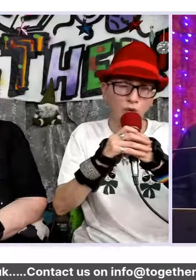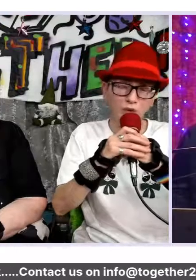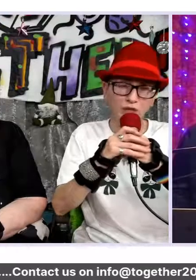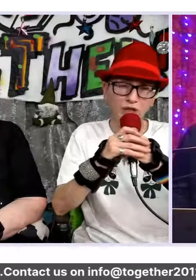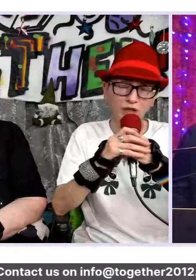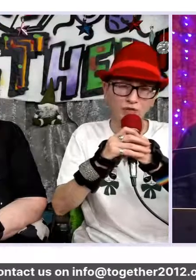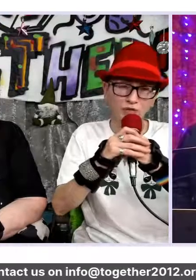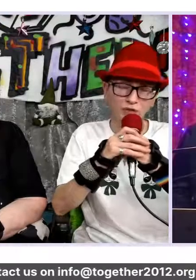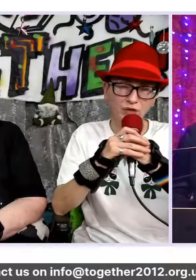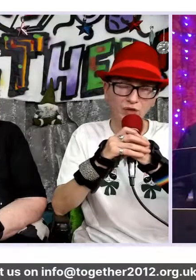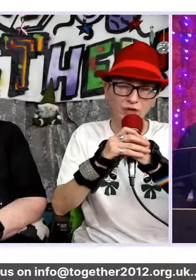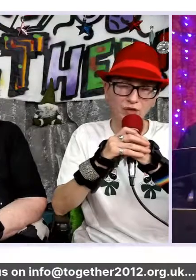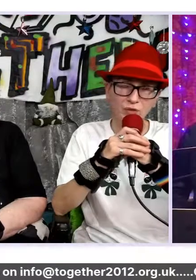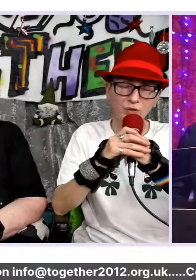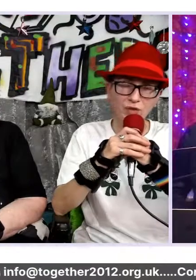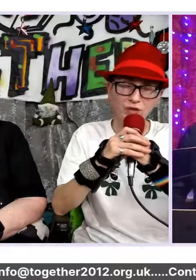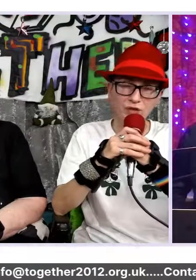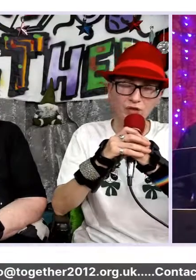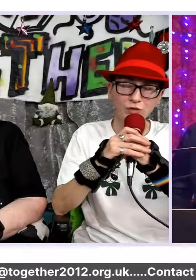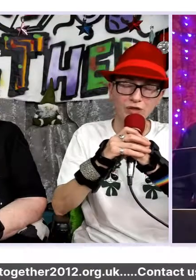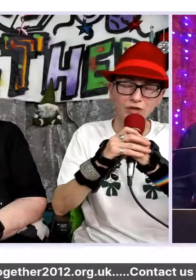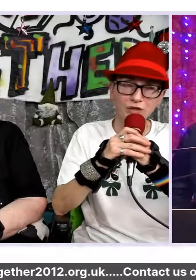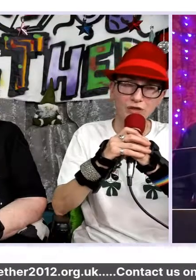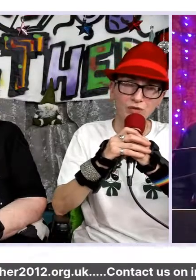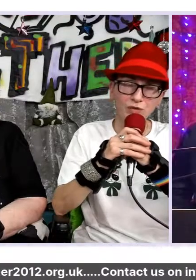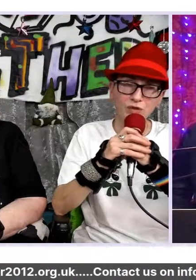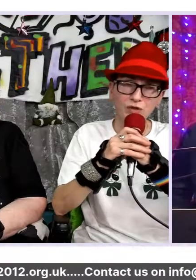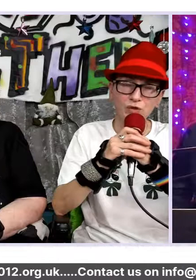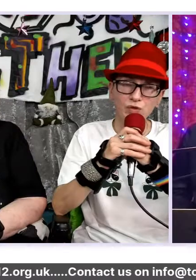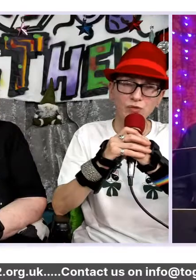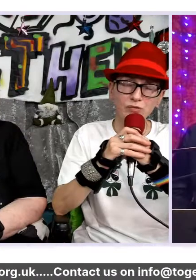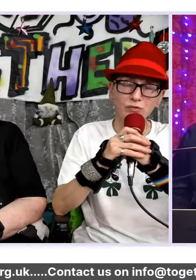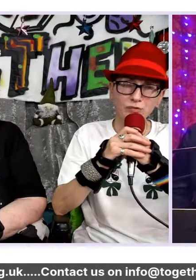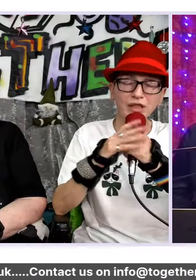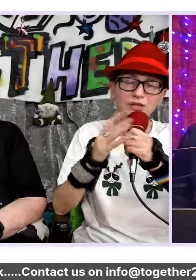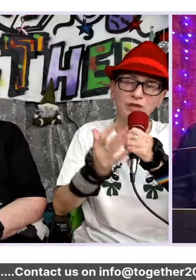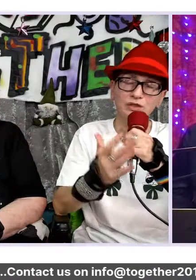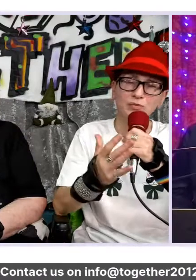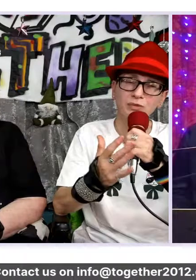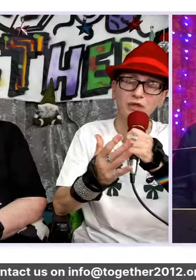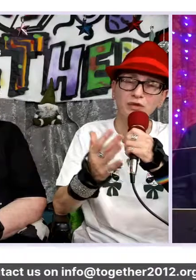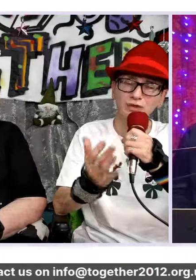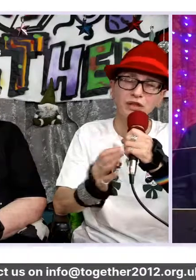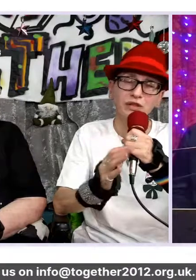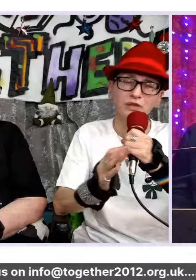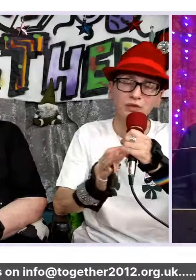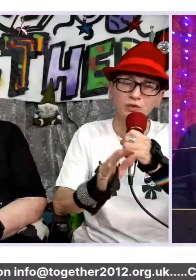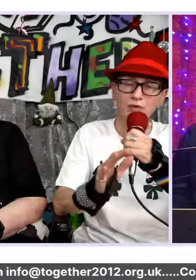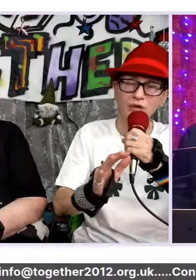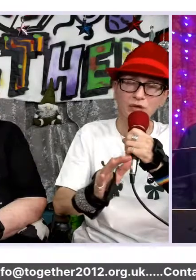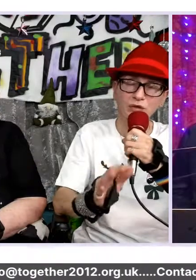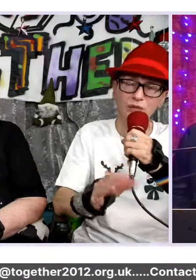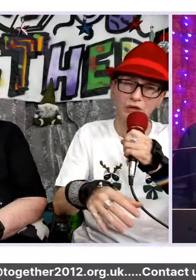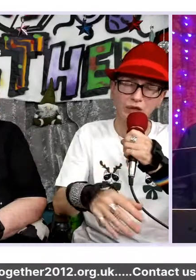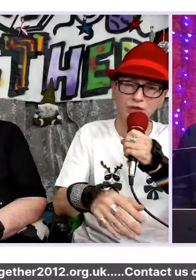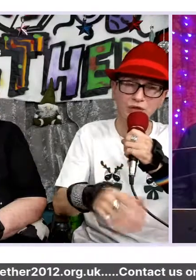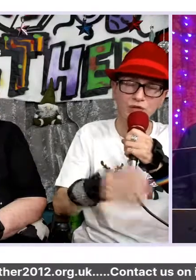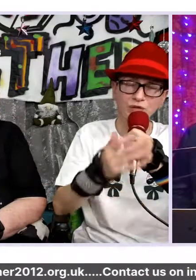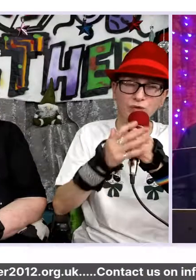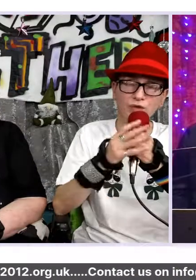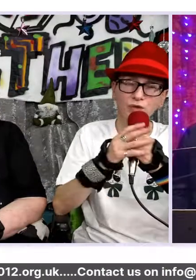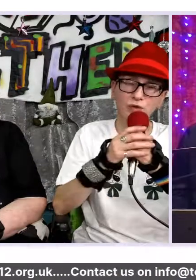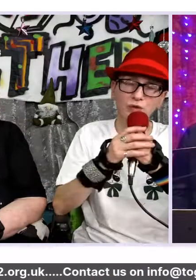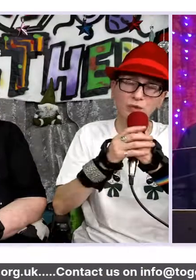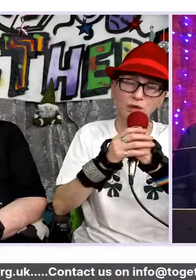like all of our live events, it was interactive. So yes, they'd come in this case, it was coming in with a set